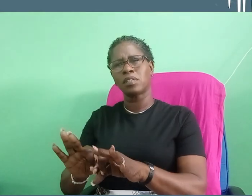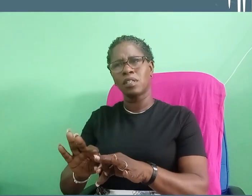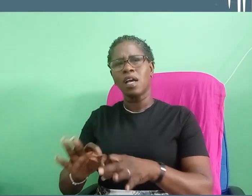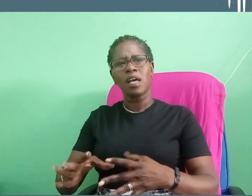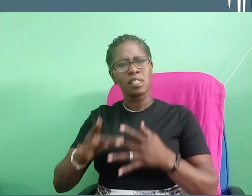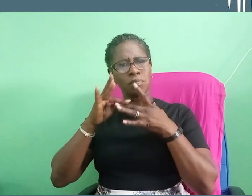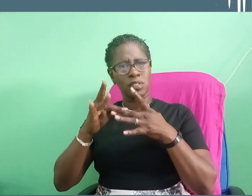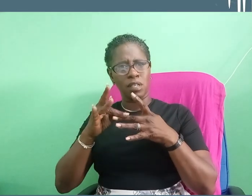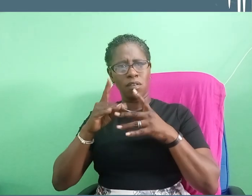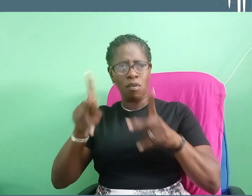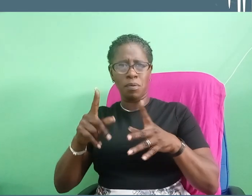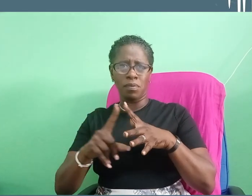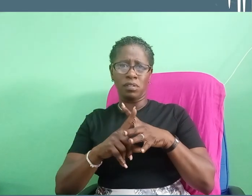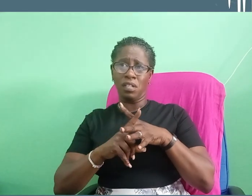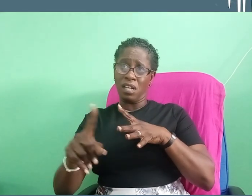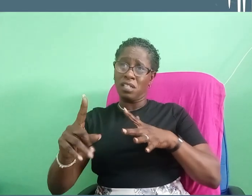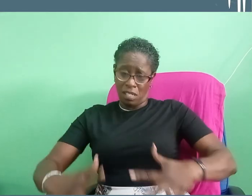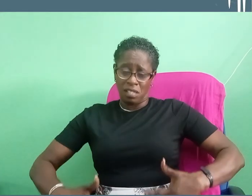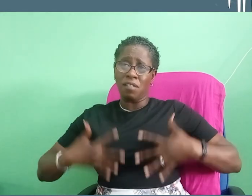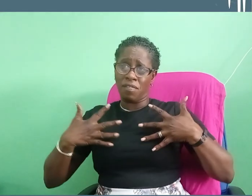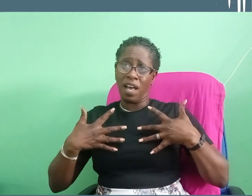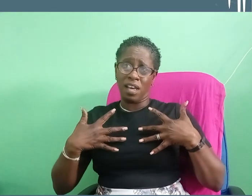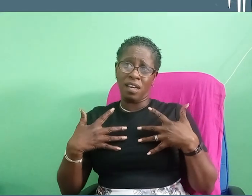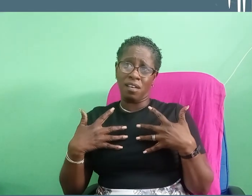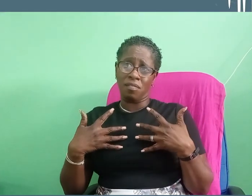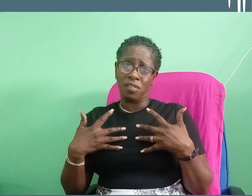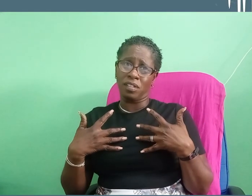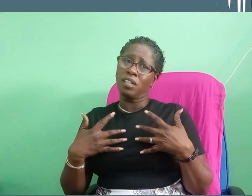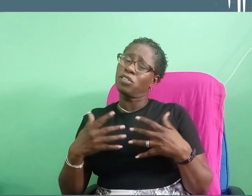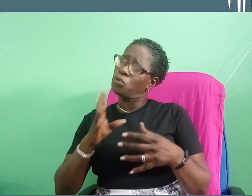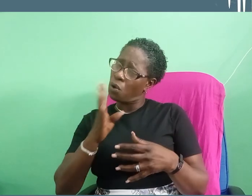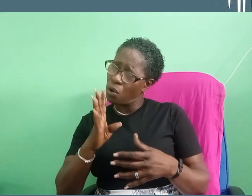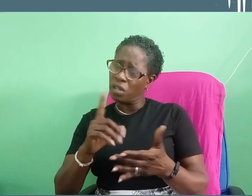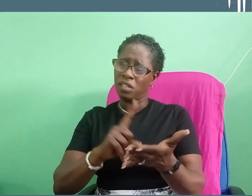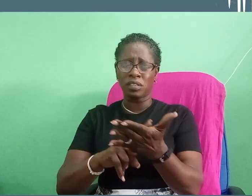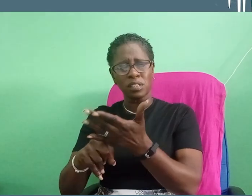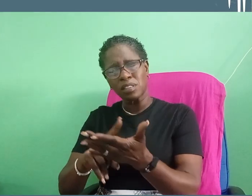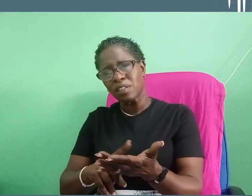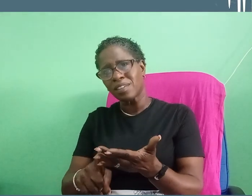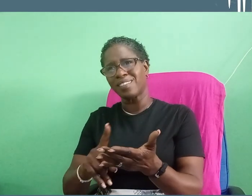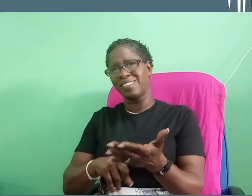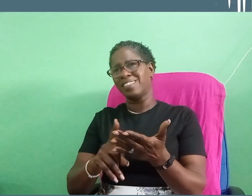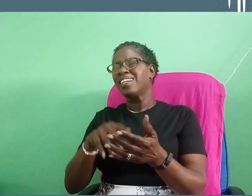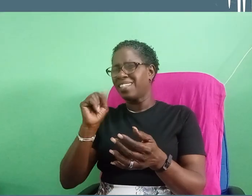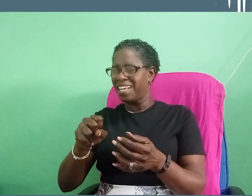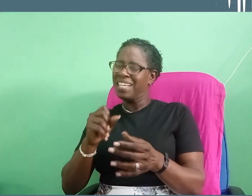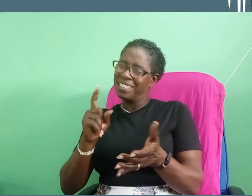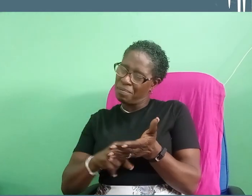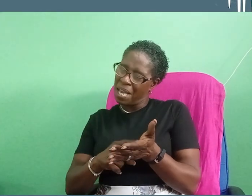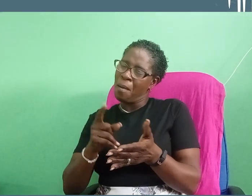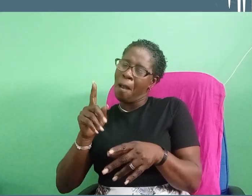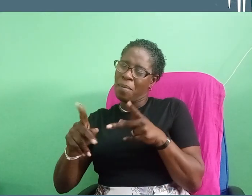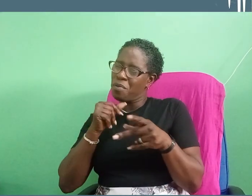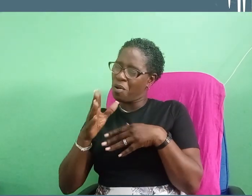the collaborative level as we engage in this space and have conversations where, man, they can be really messy and people